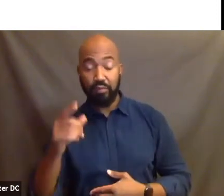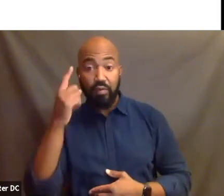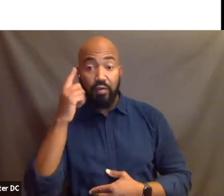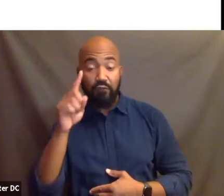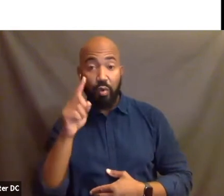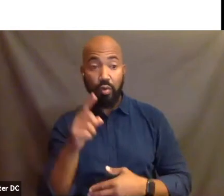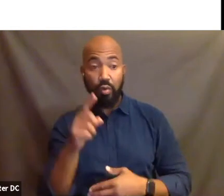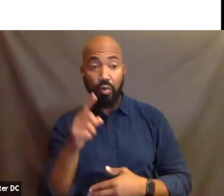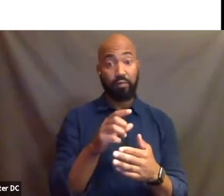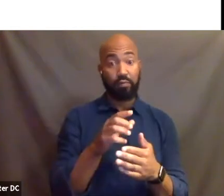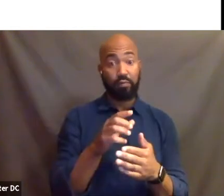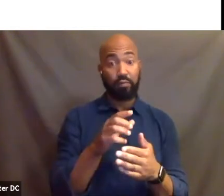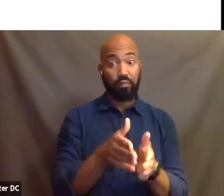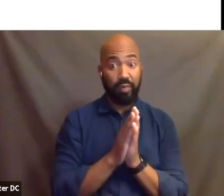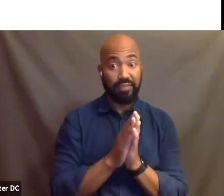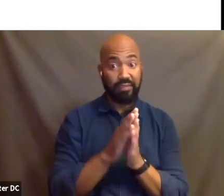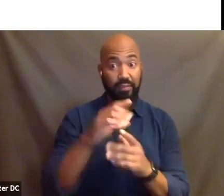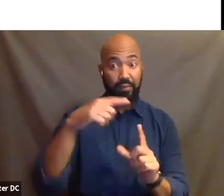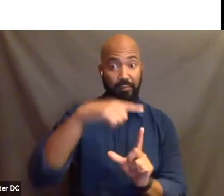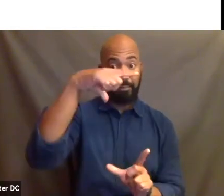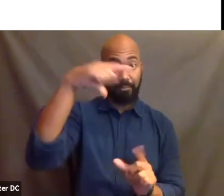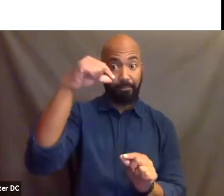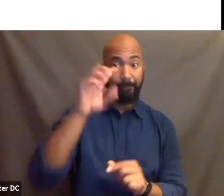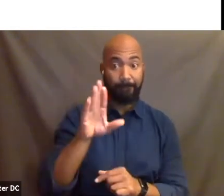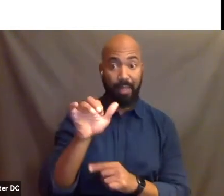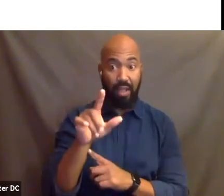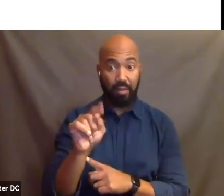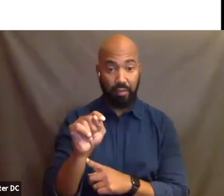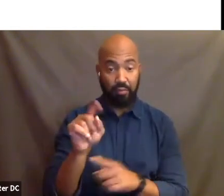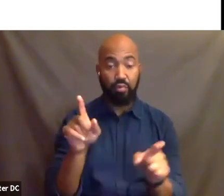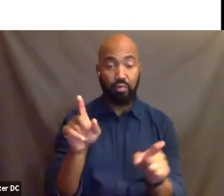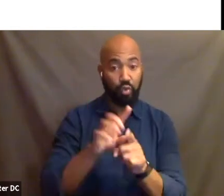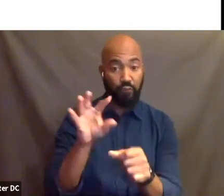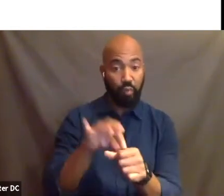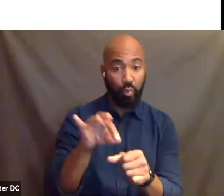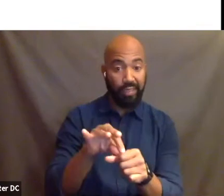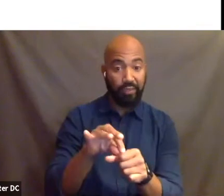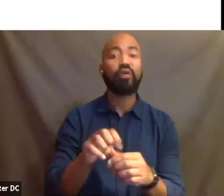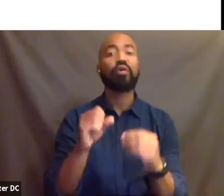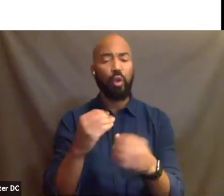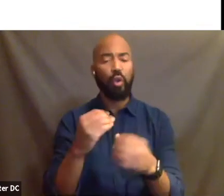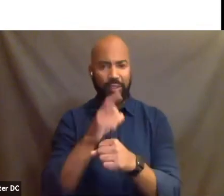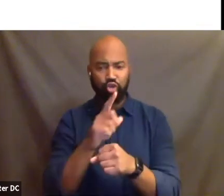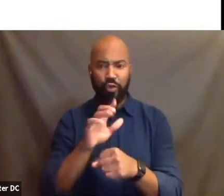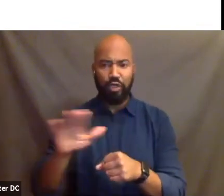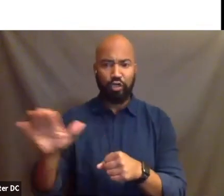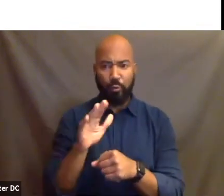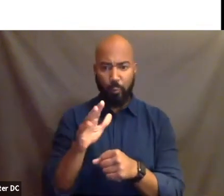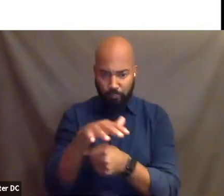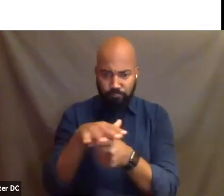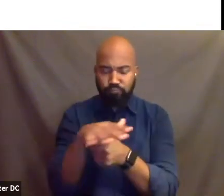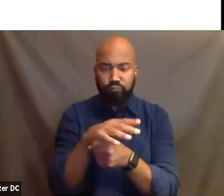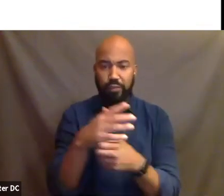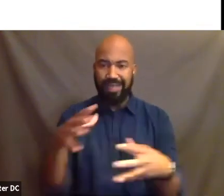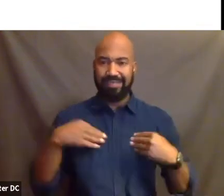ballots and making sure that your ballot actually gets received back at your municipality. We'll talk